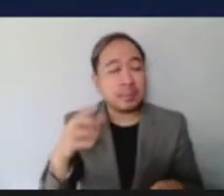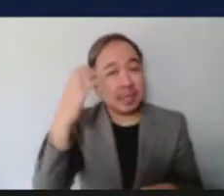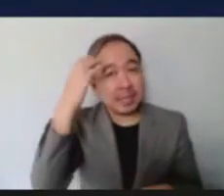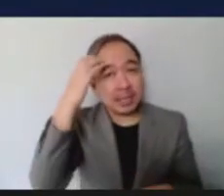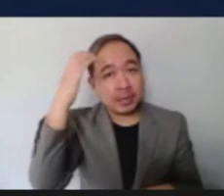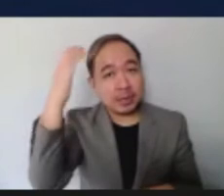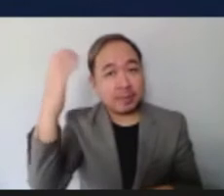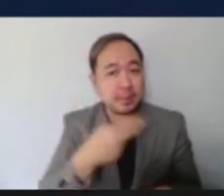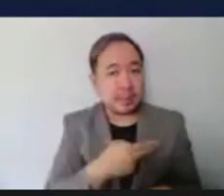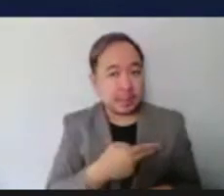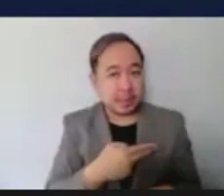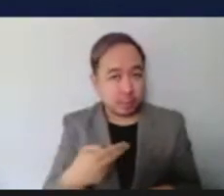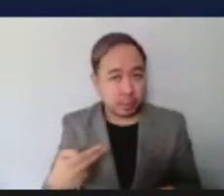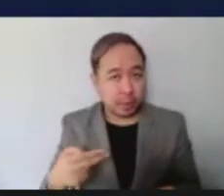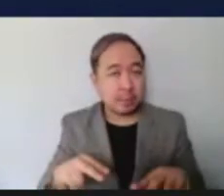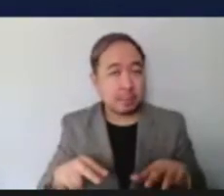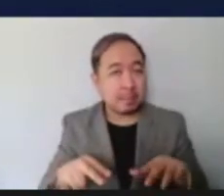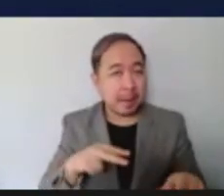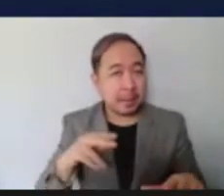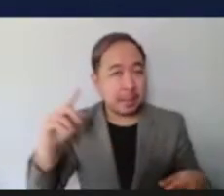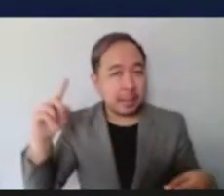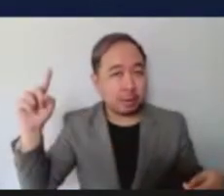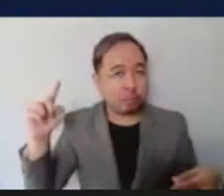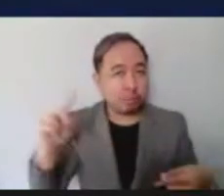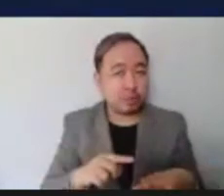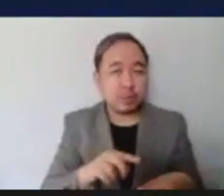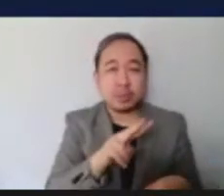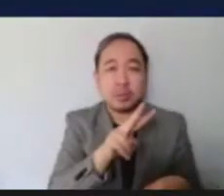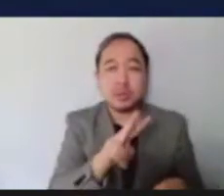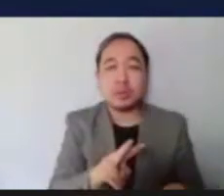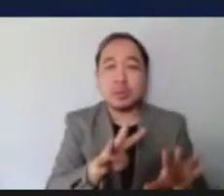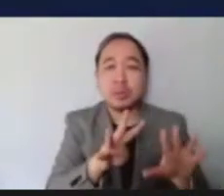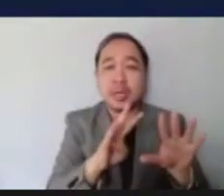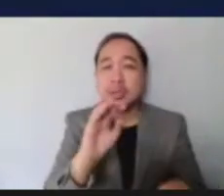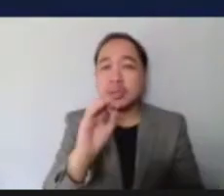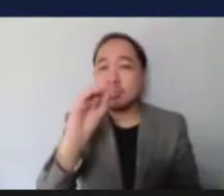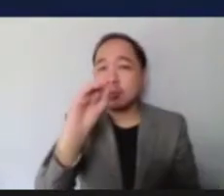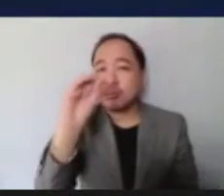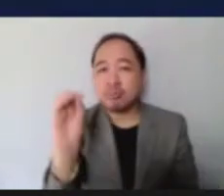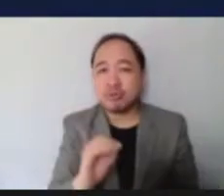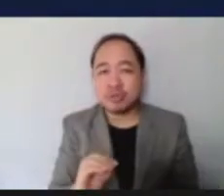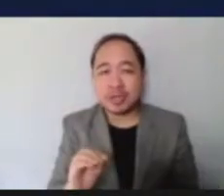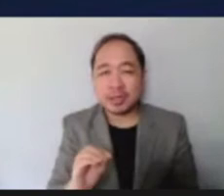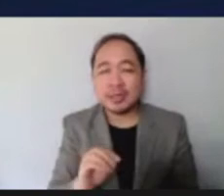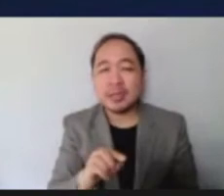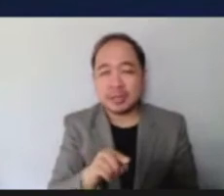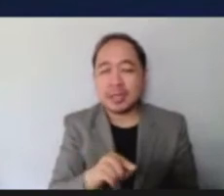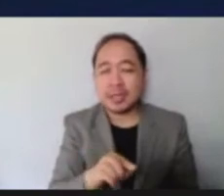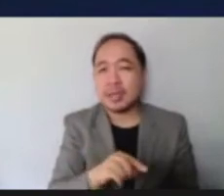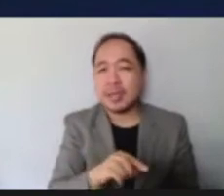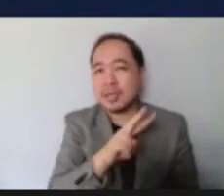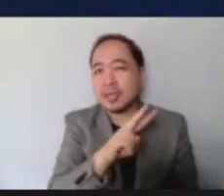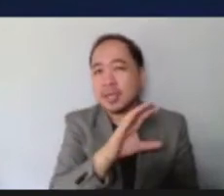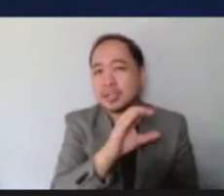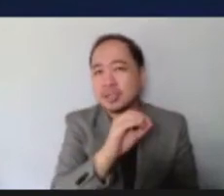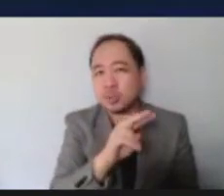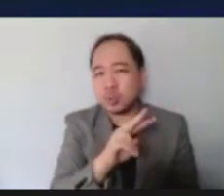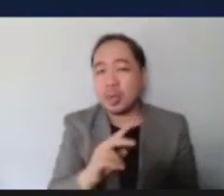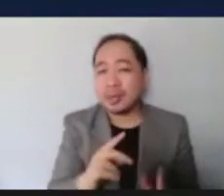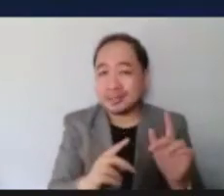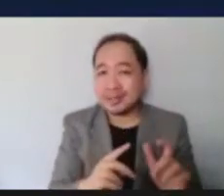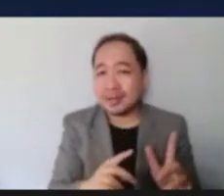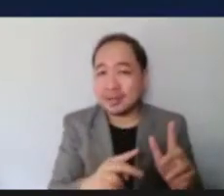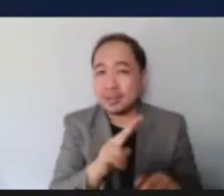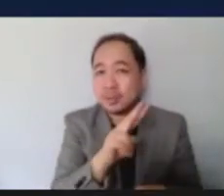plans to reduce emission by 29 unconditionally from 2020 until 2030